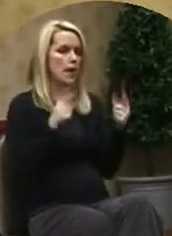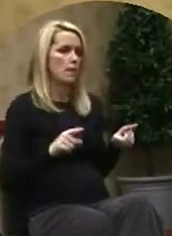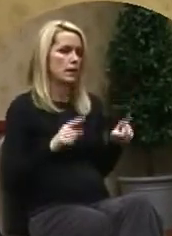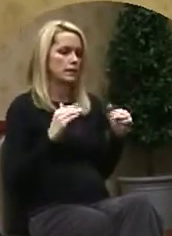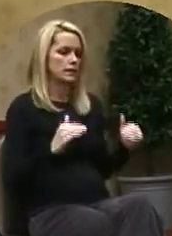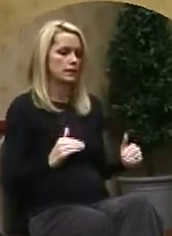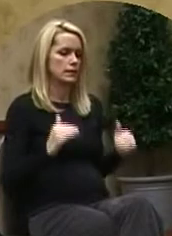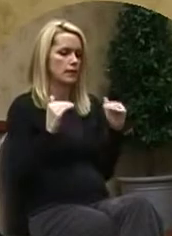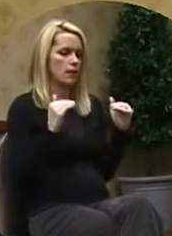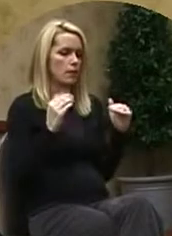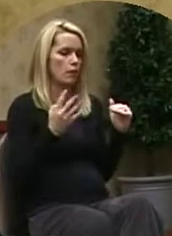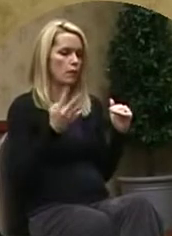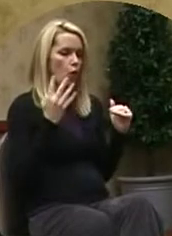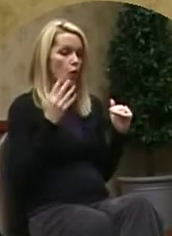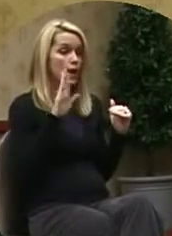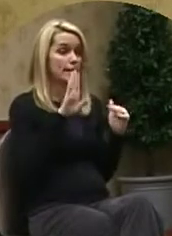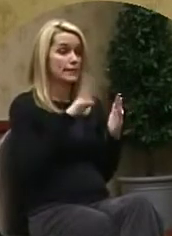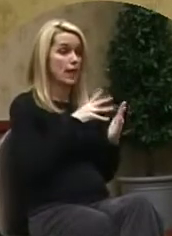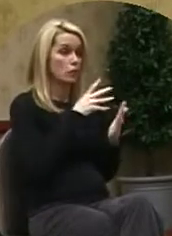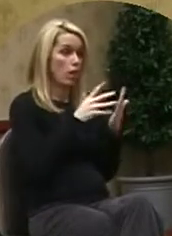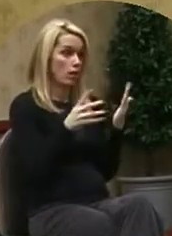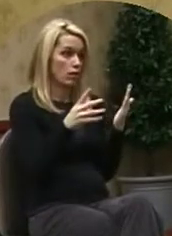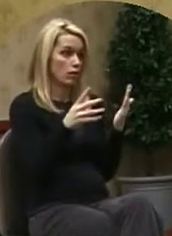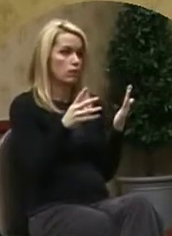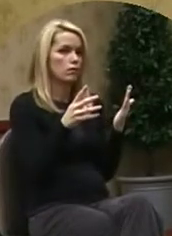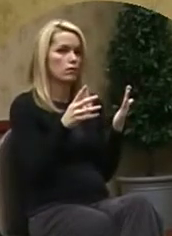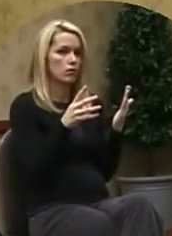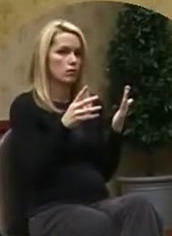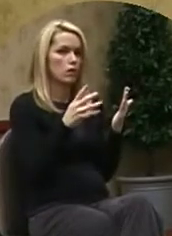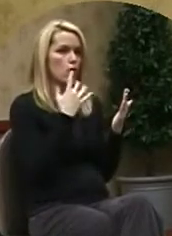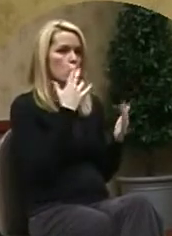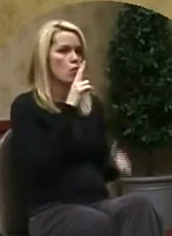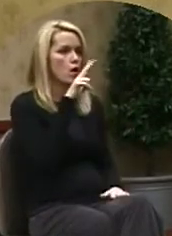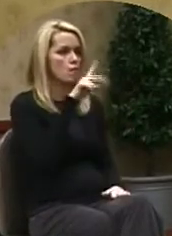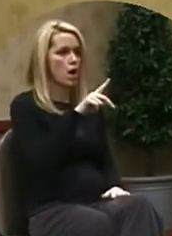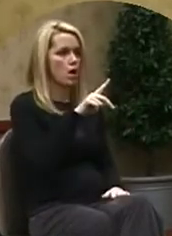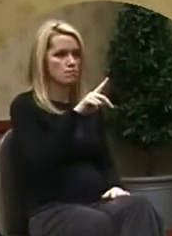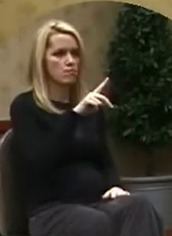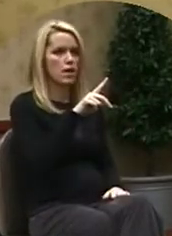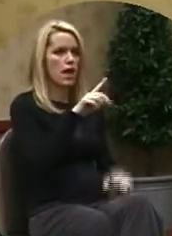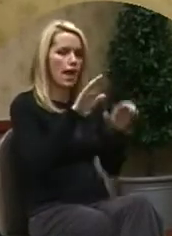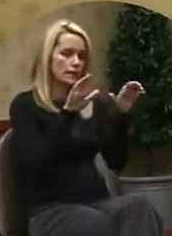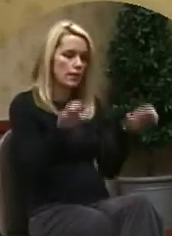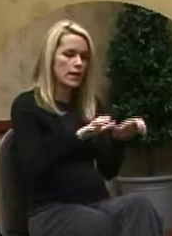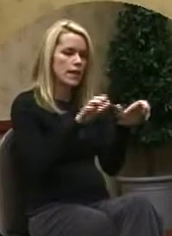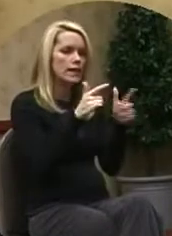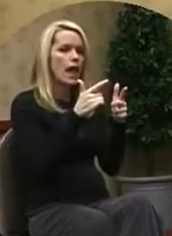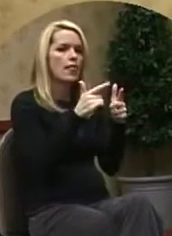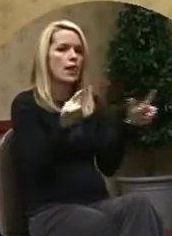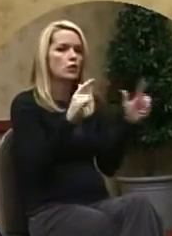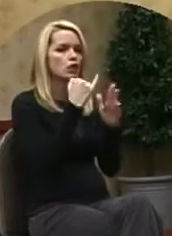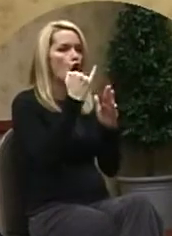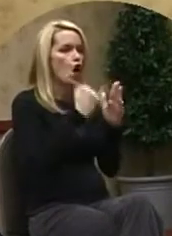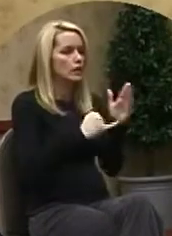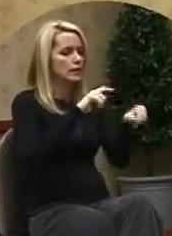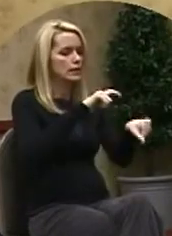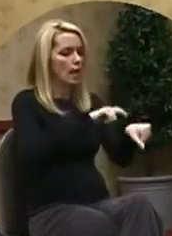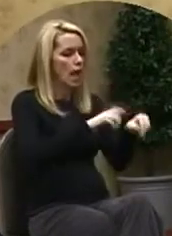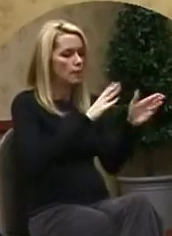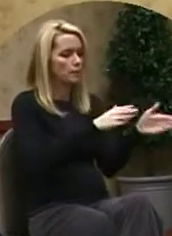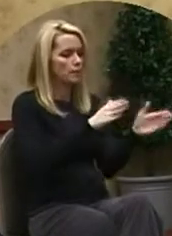4, we have his schedule. His schedule starts with warm-up activities. He has a language arts block. He has